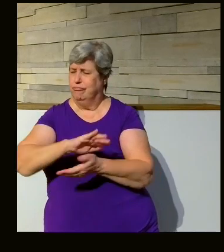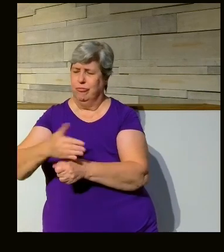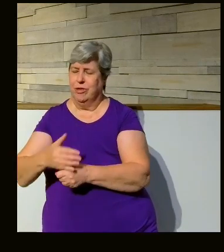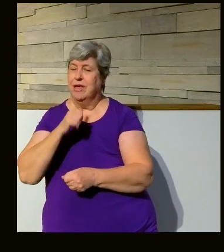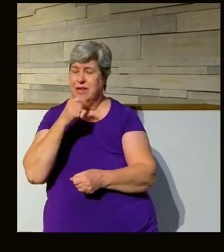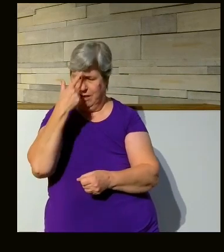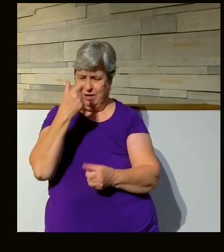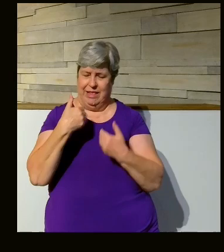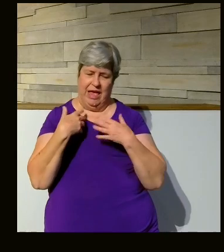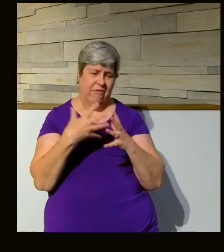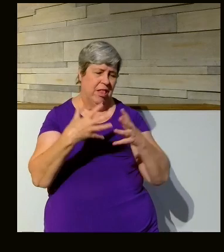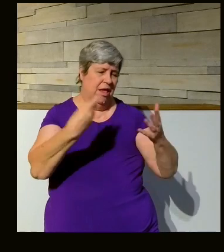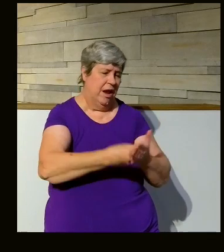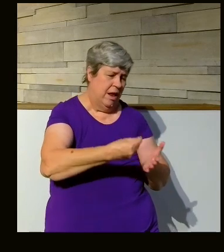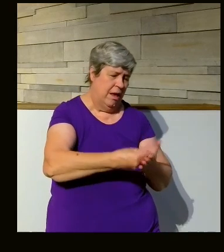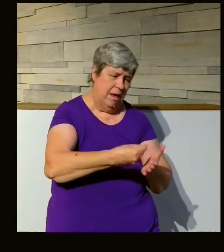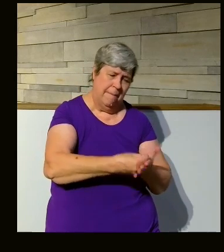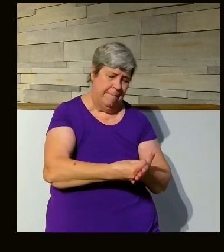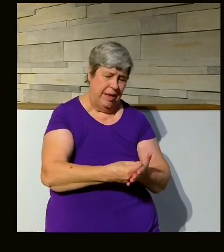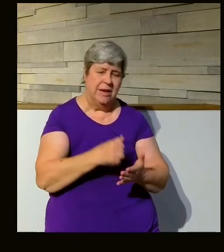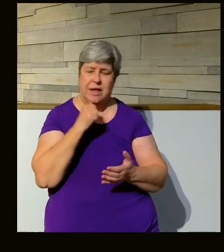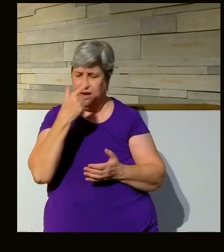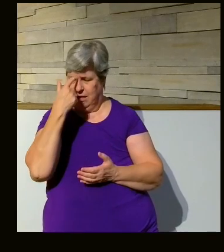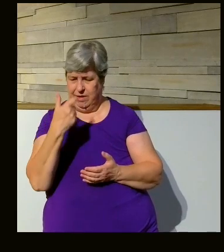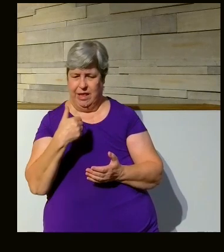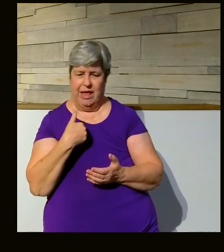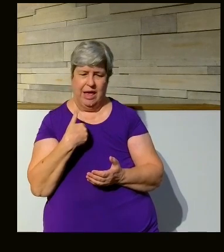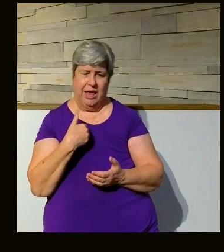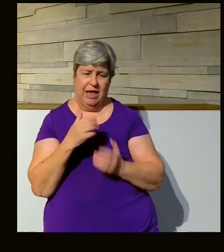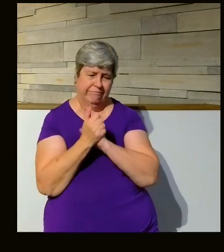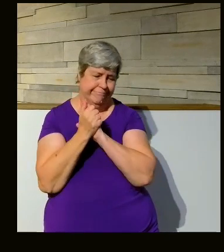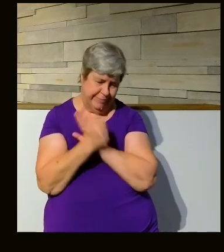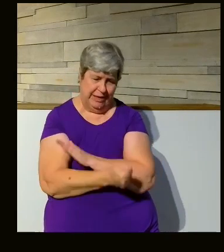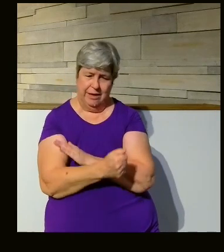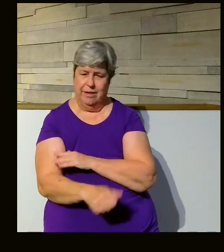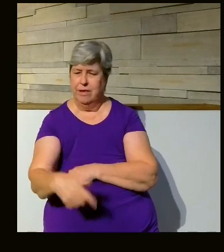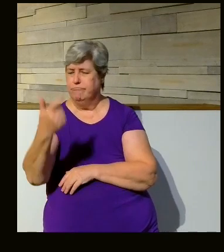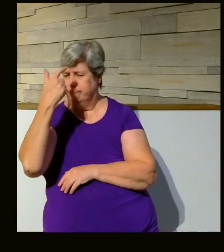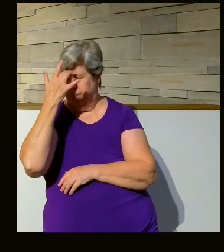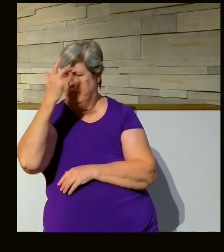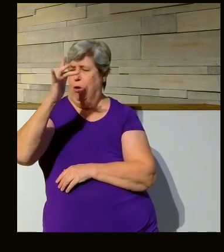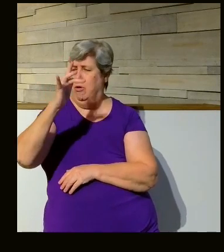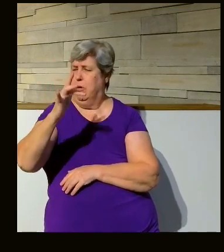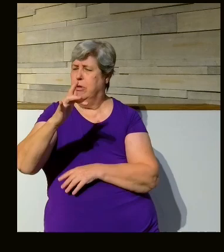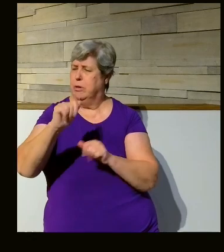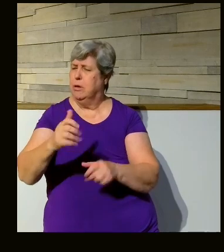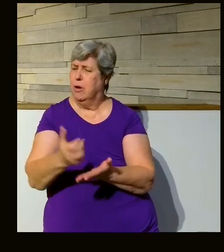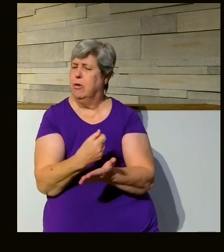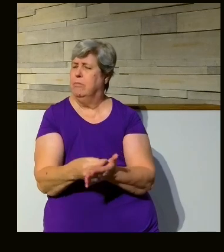have a good store of money in the bank, not because I have skill and wit with which to win my